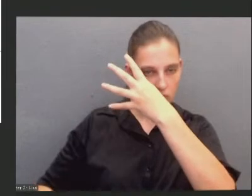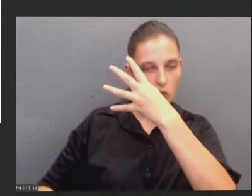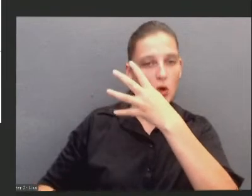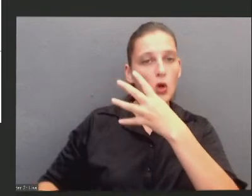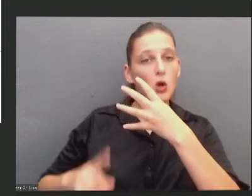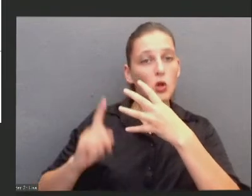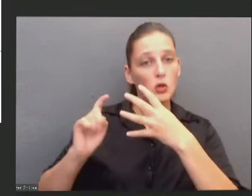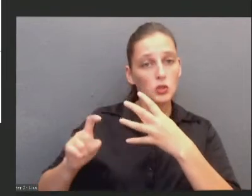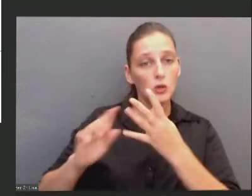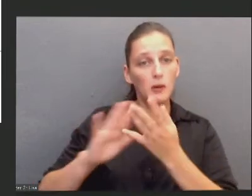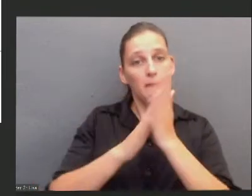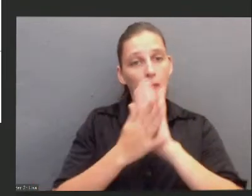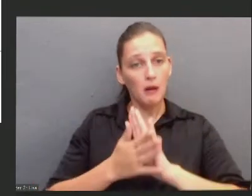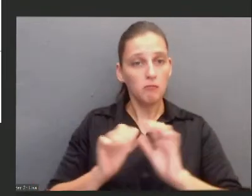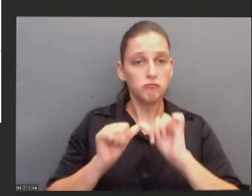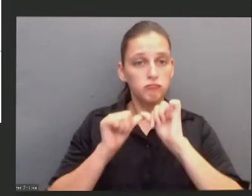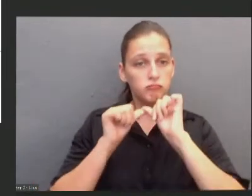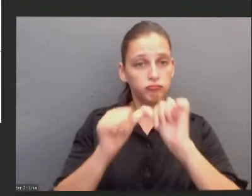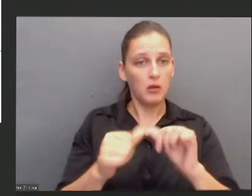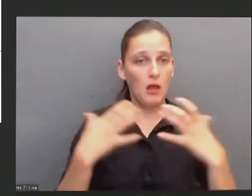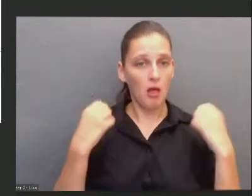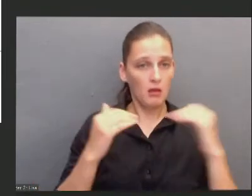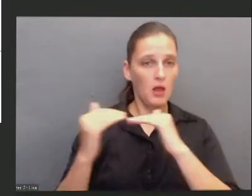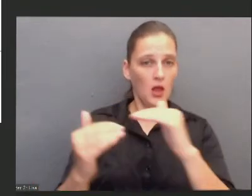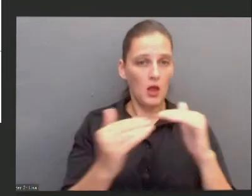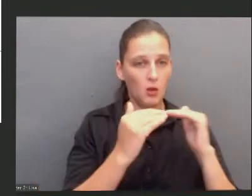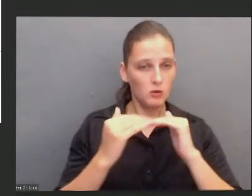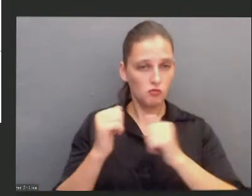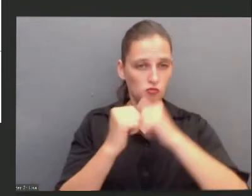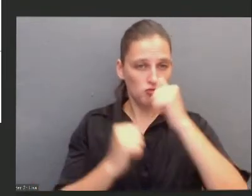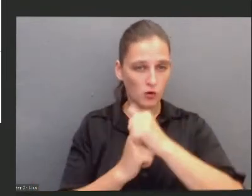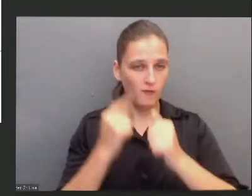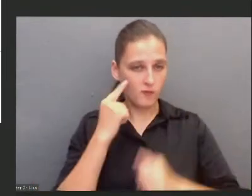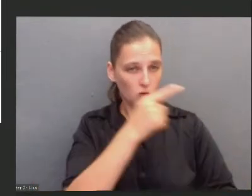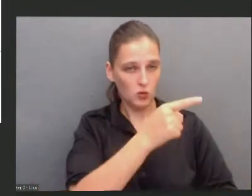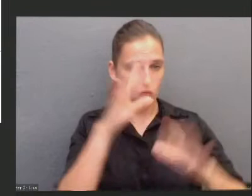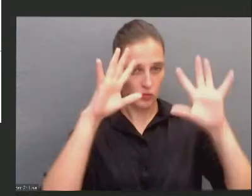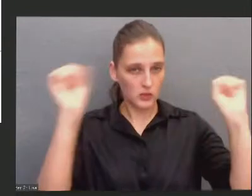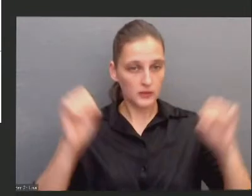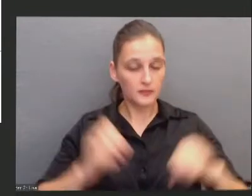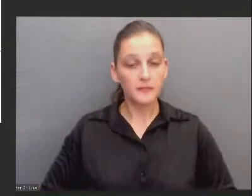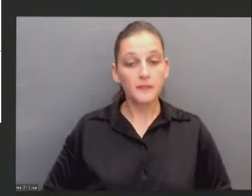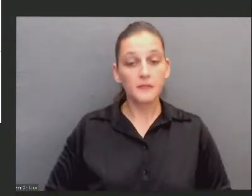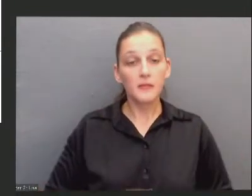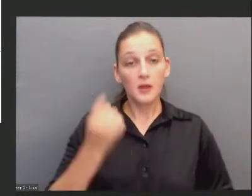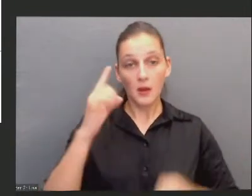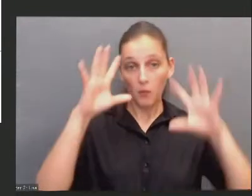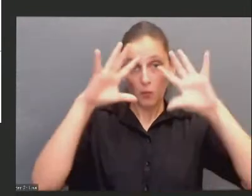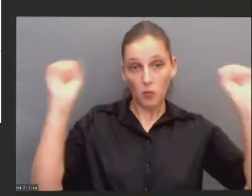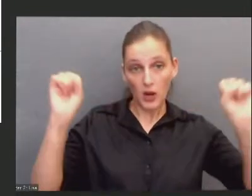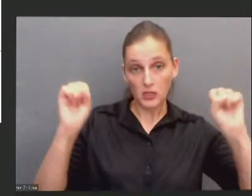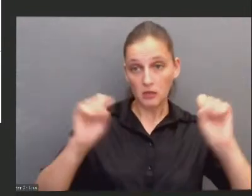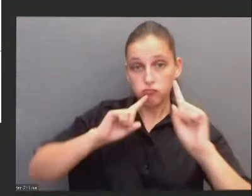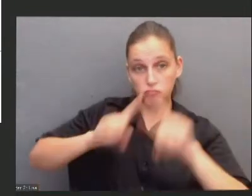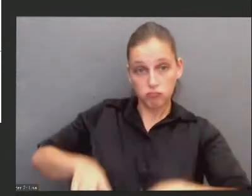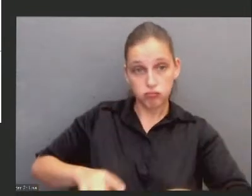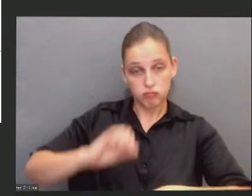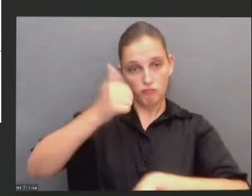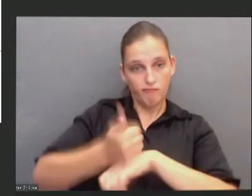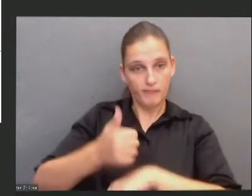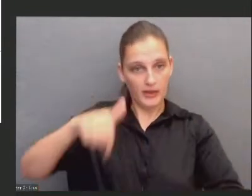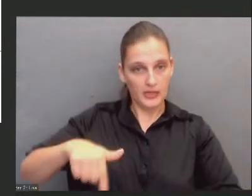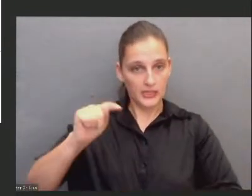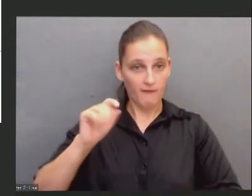health equity infrastructure in the White House. This task force was created by the White House. It was one of the first things that